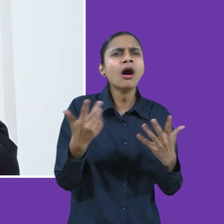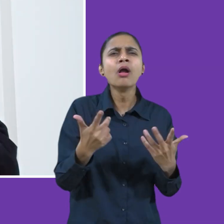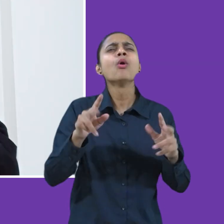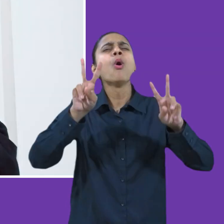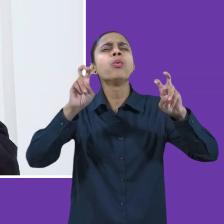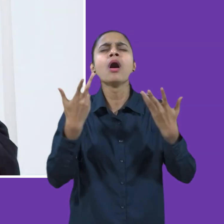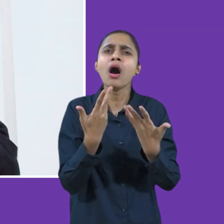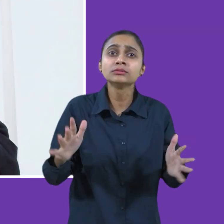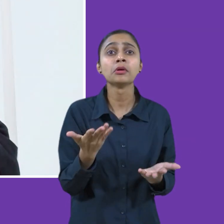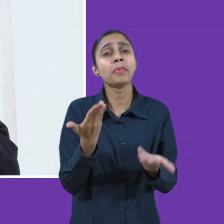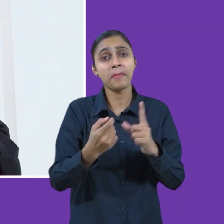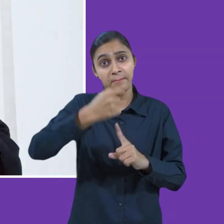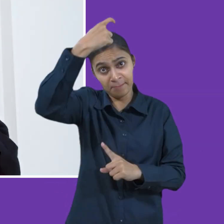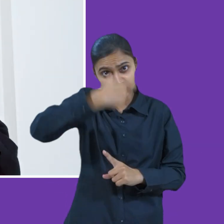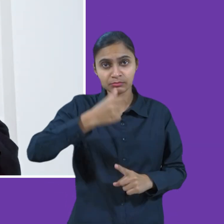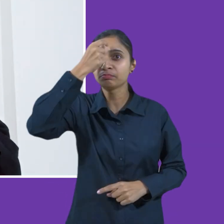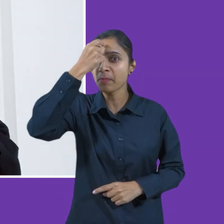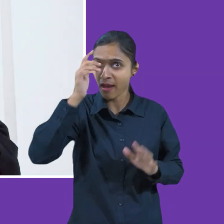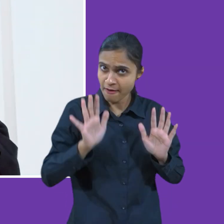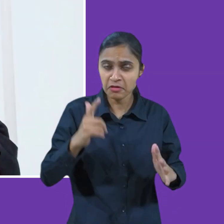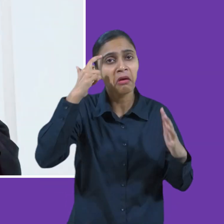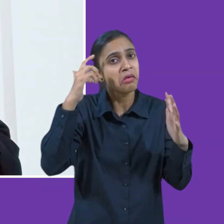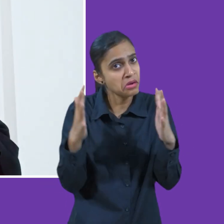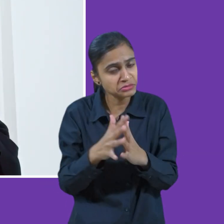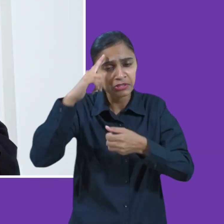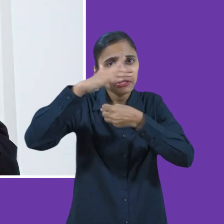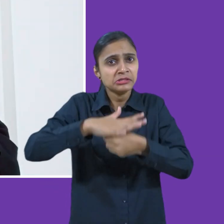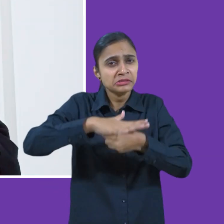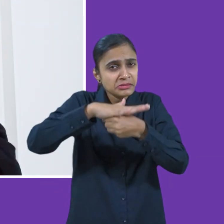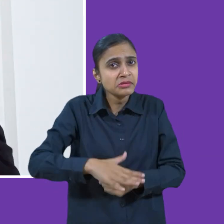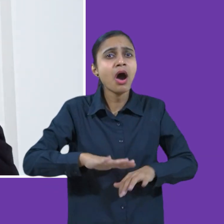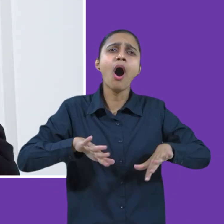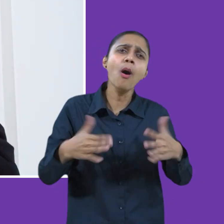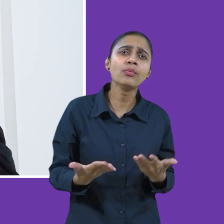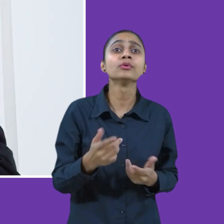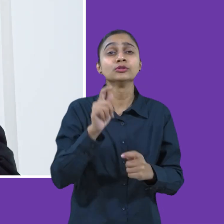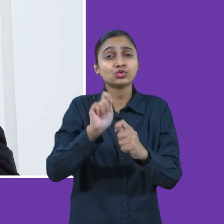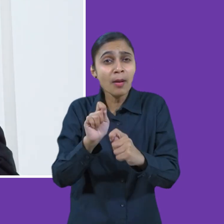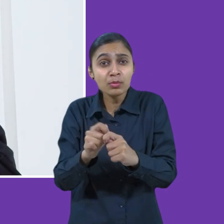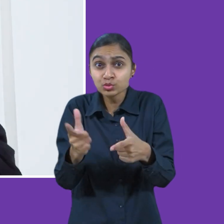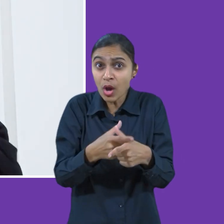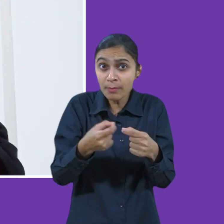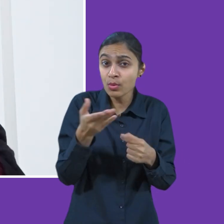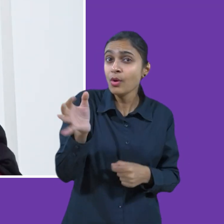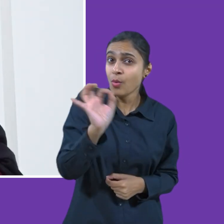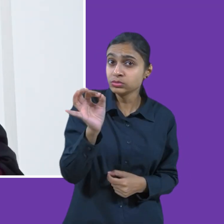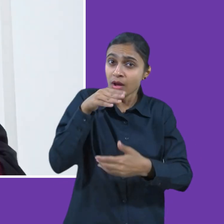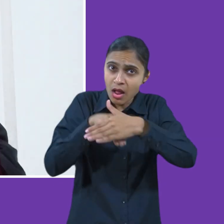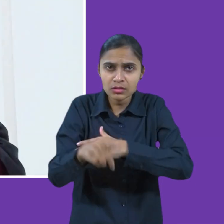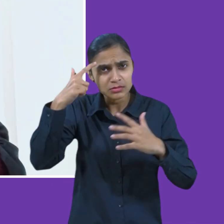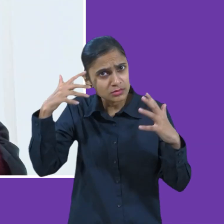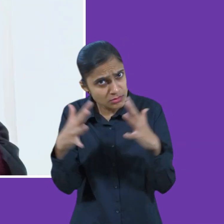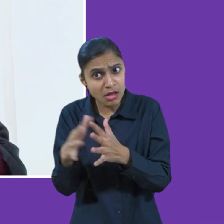stress I have already mentioned, right? It can be any kind of stress, personal, professional, any life changing